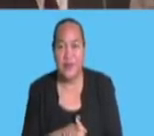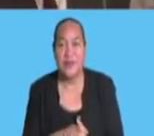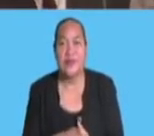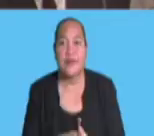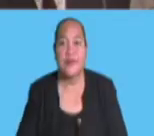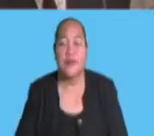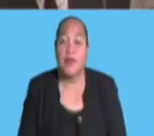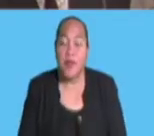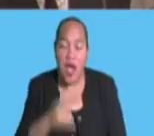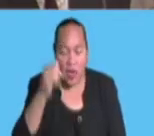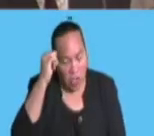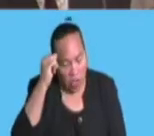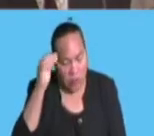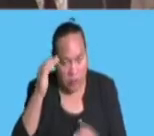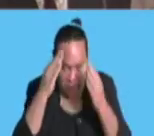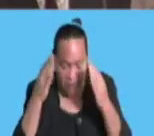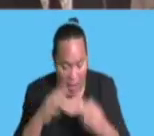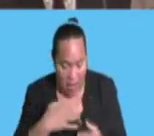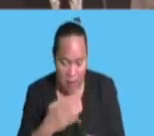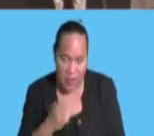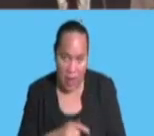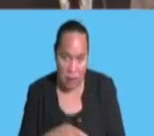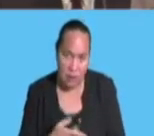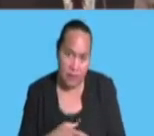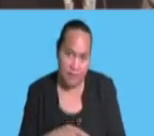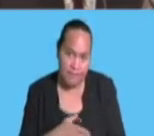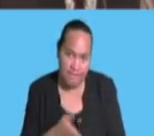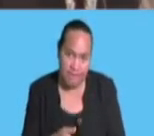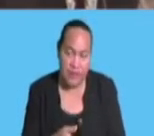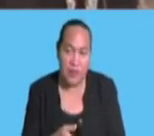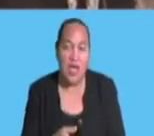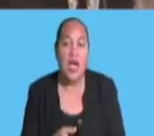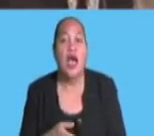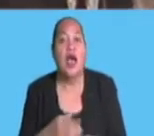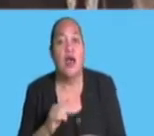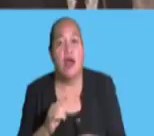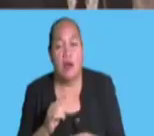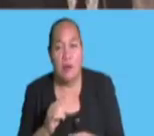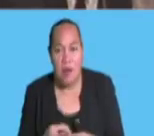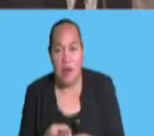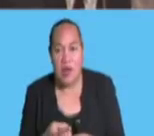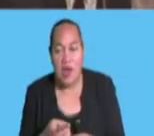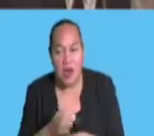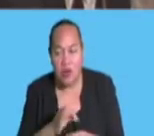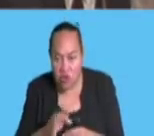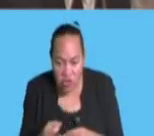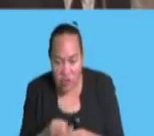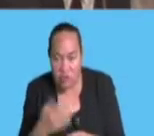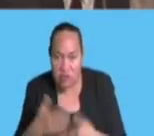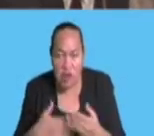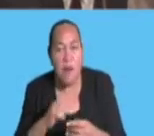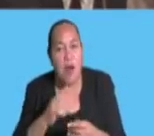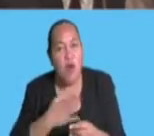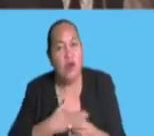Mr. Speaker, so I know I have finished my time, but in conclusion, I have not talked about the works component of my ministry, but I wish to